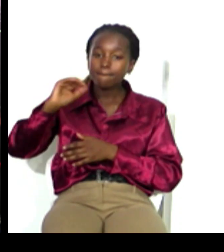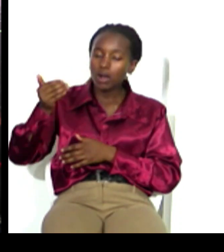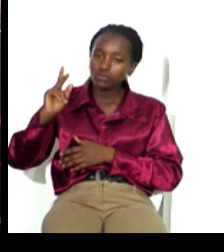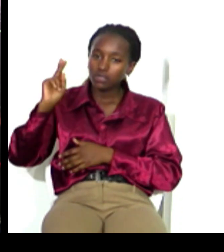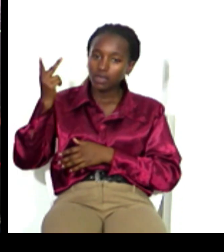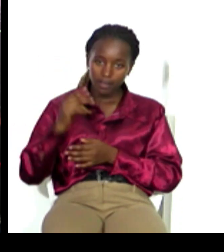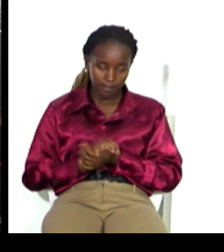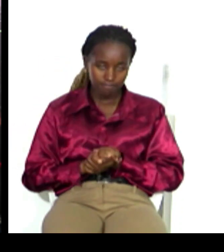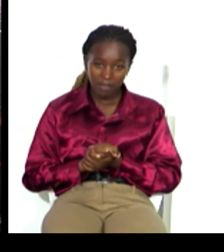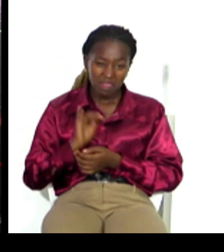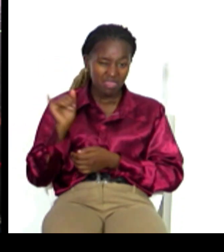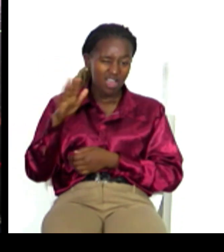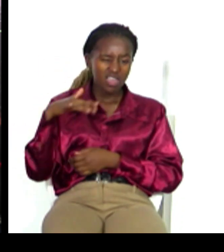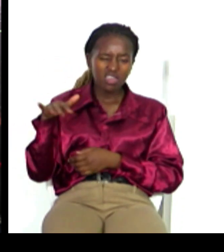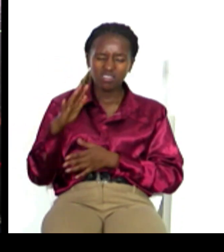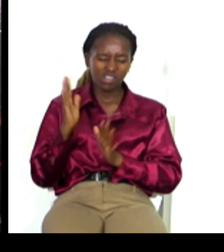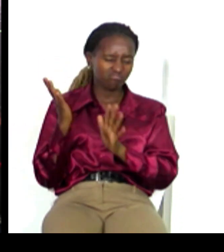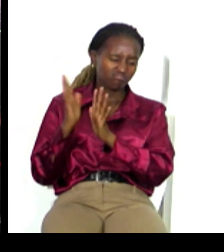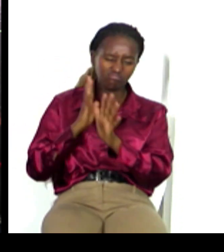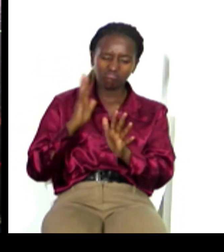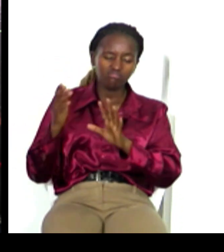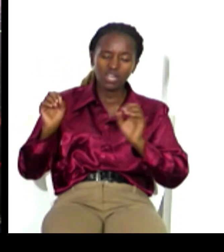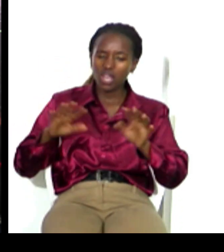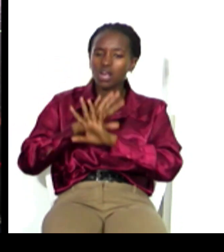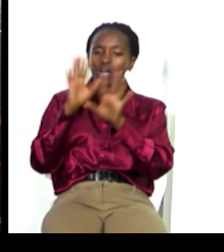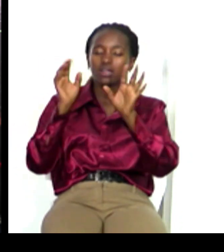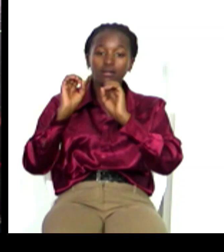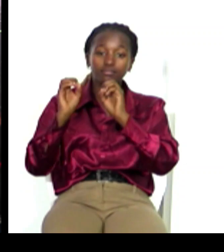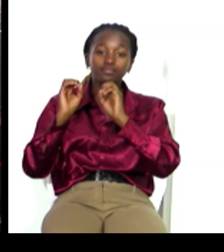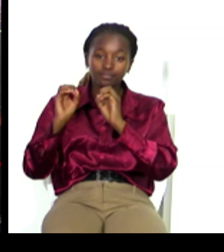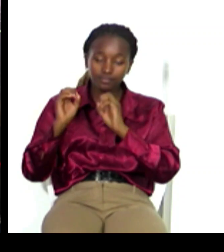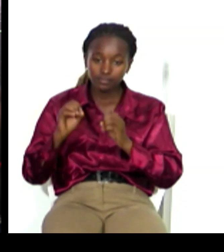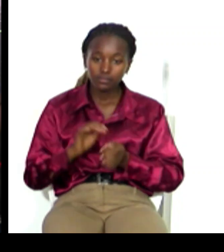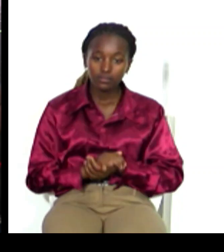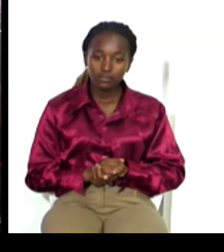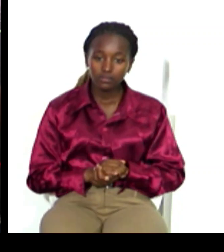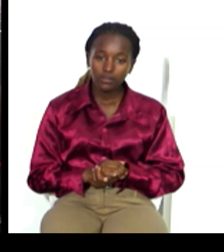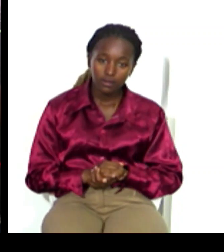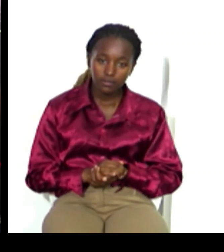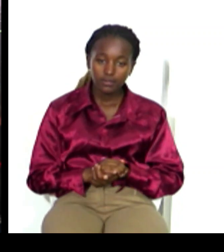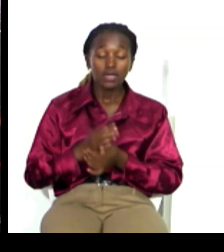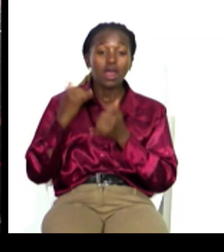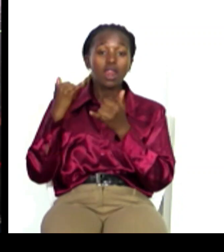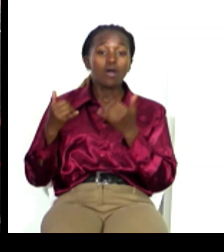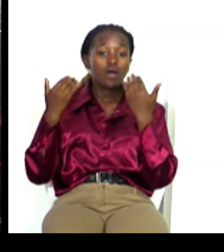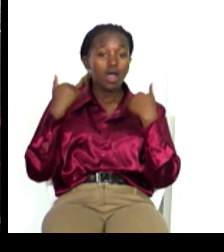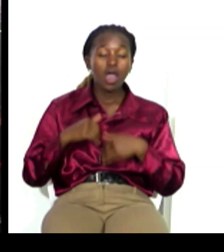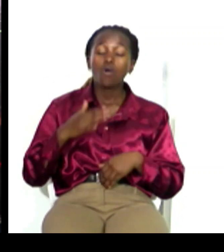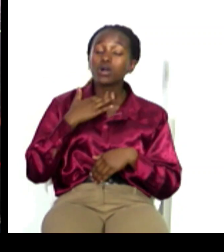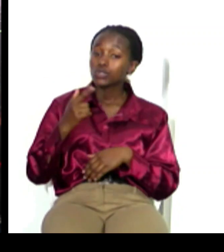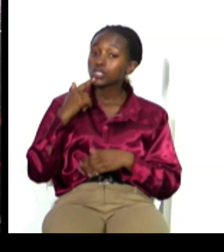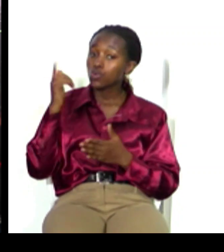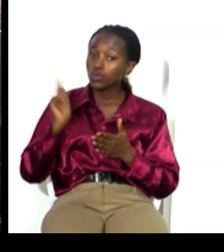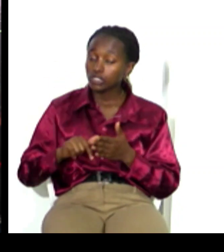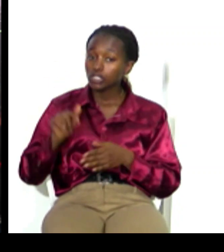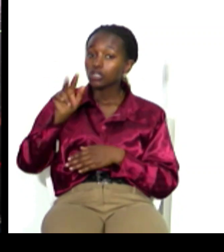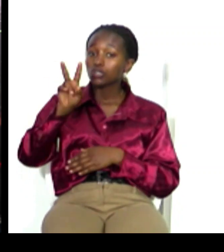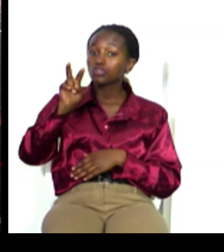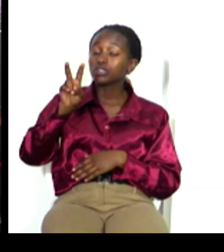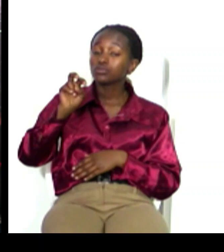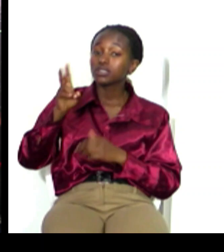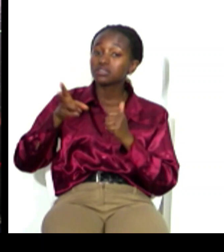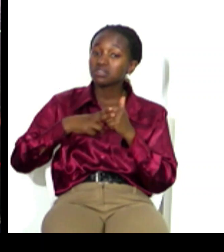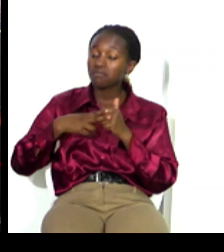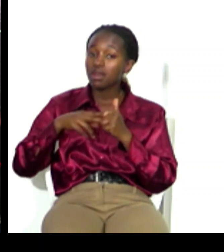very shaky. Wako very very shaky. Jonah, take it to the bank. Yes. 2027. Yes. In